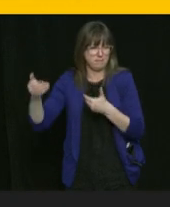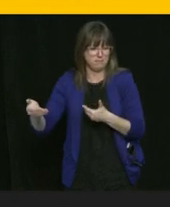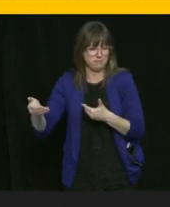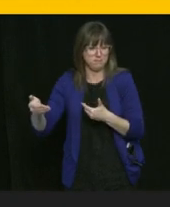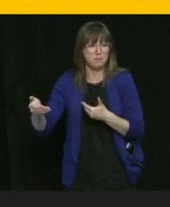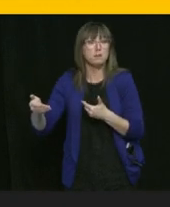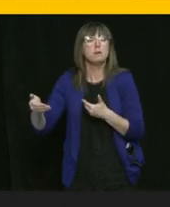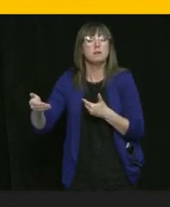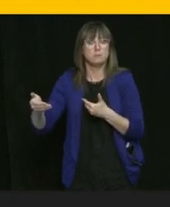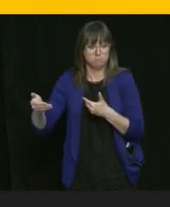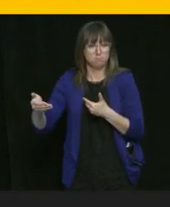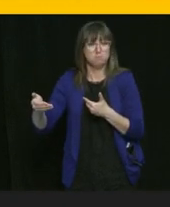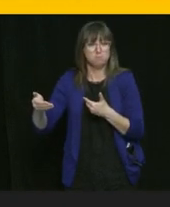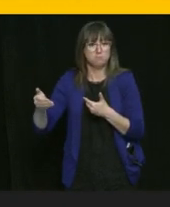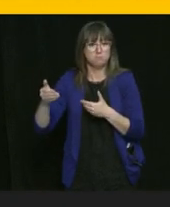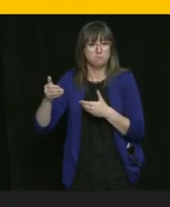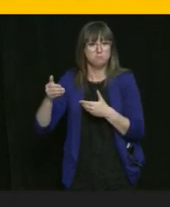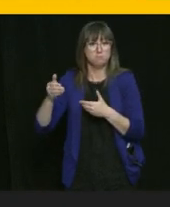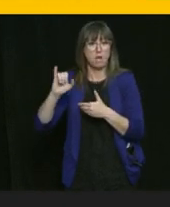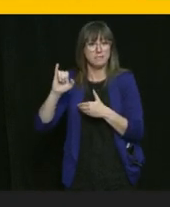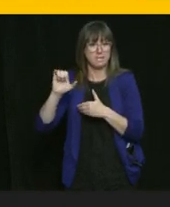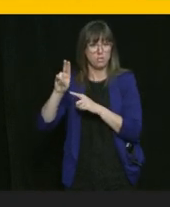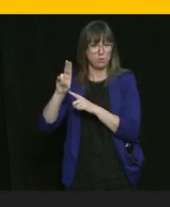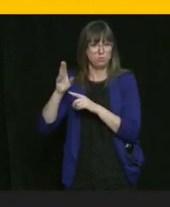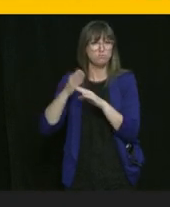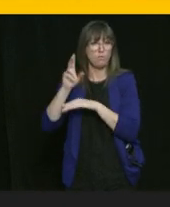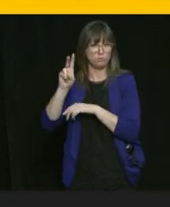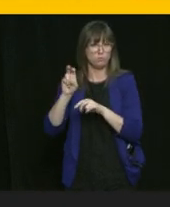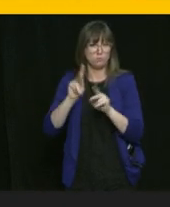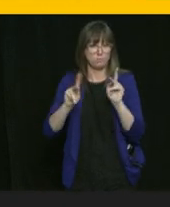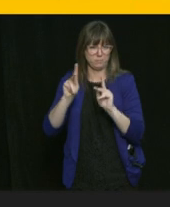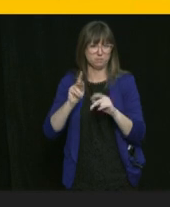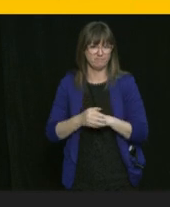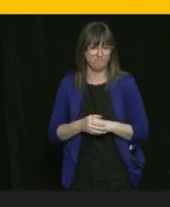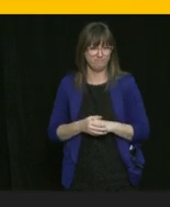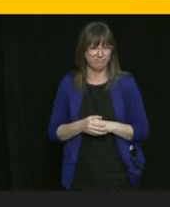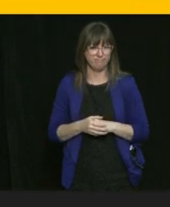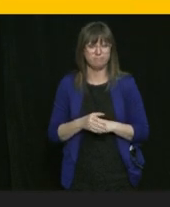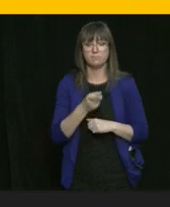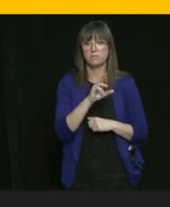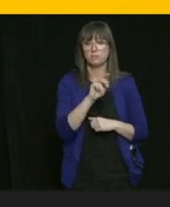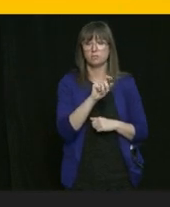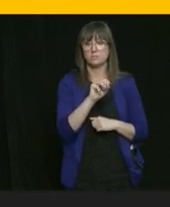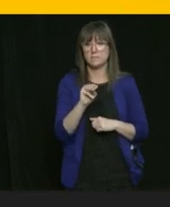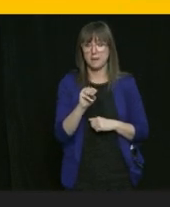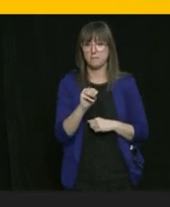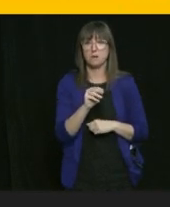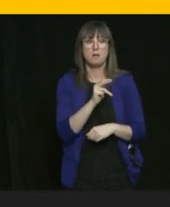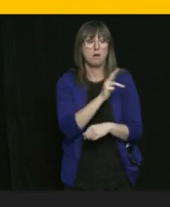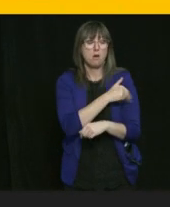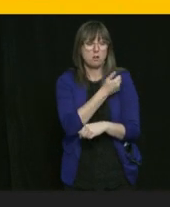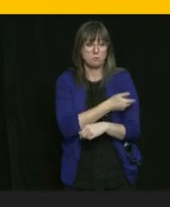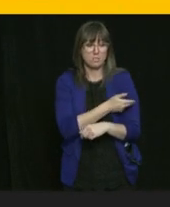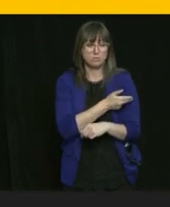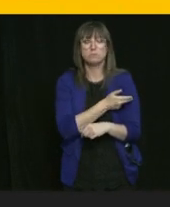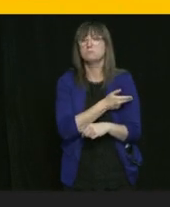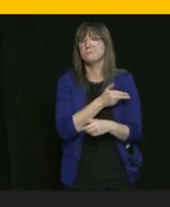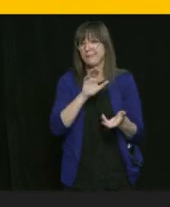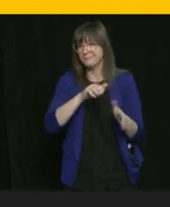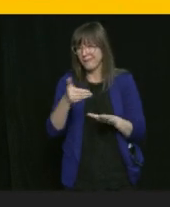Includes over 200 being treated in intensive care units. With hospitalizations, deaths are also late indicators